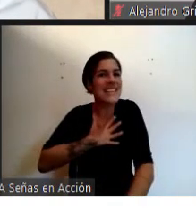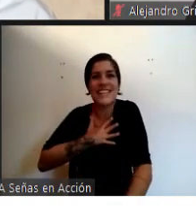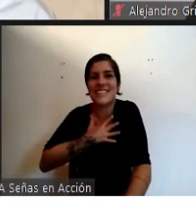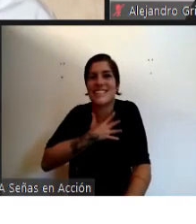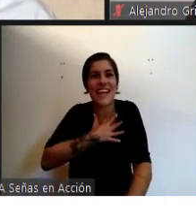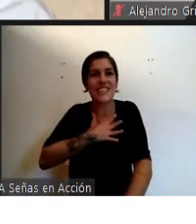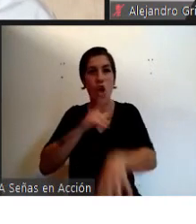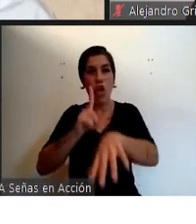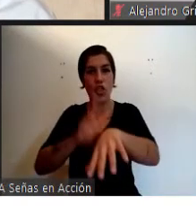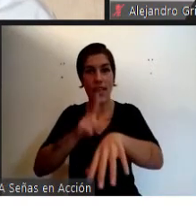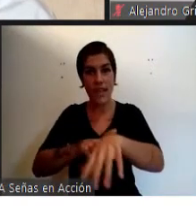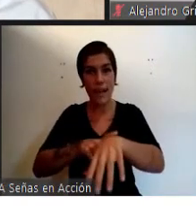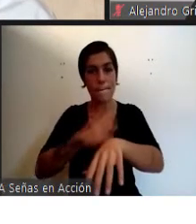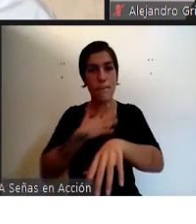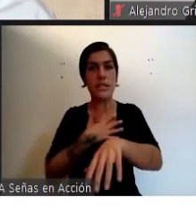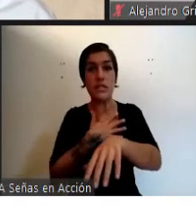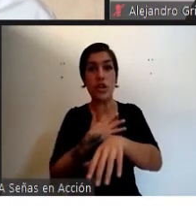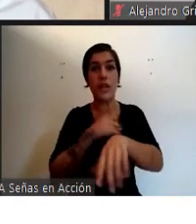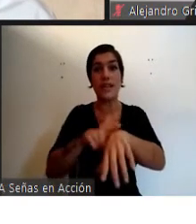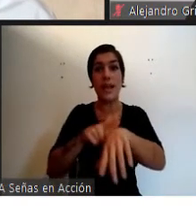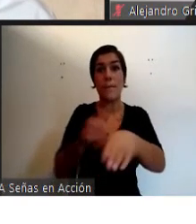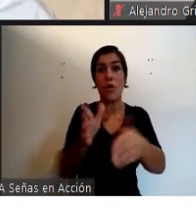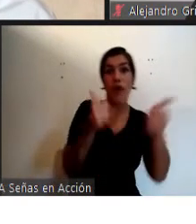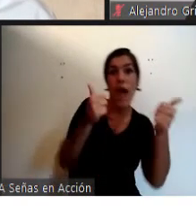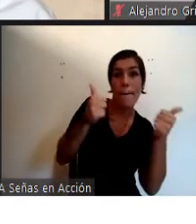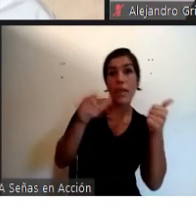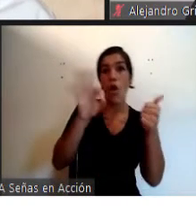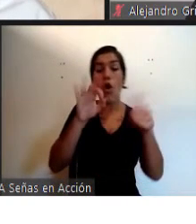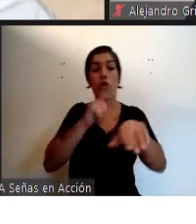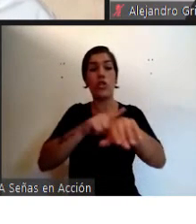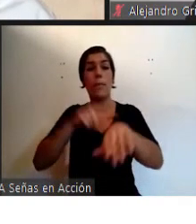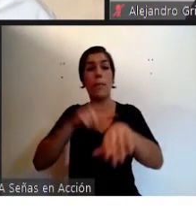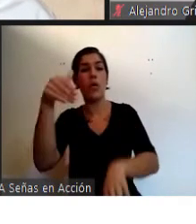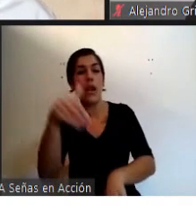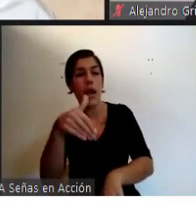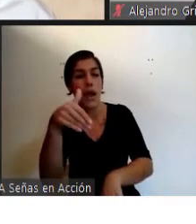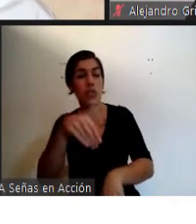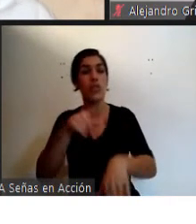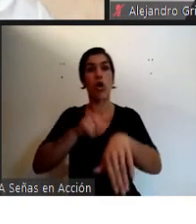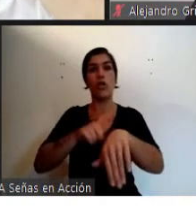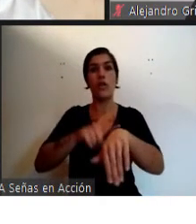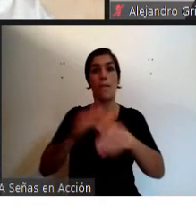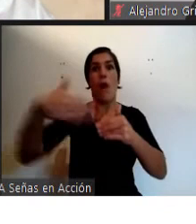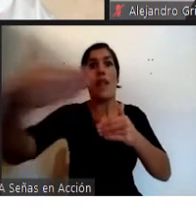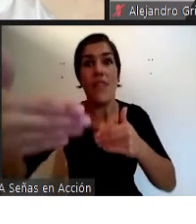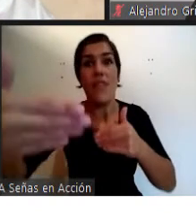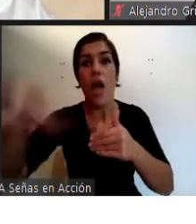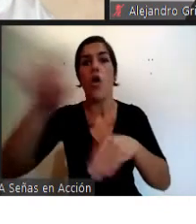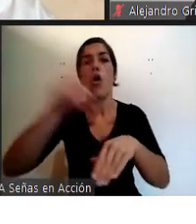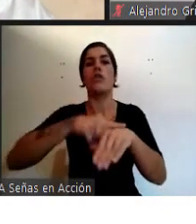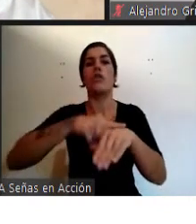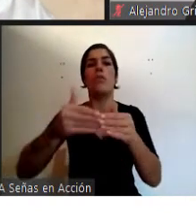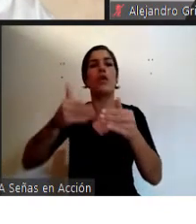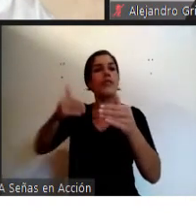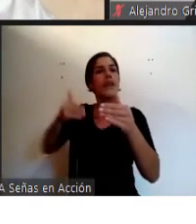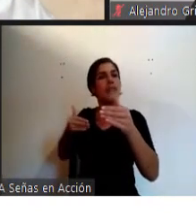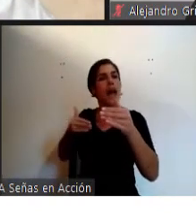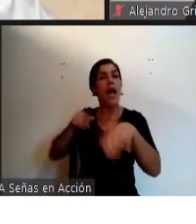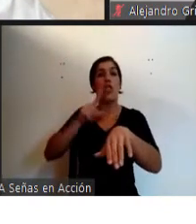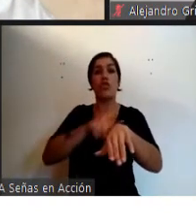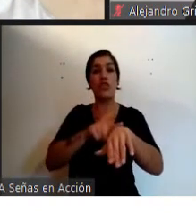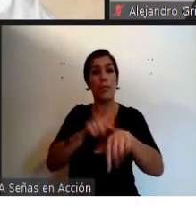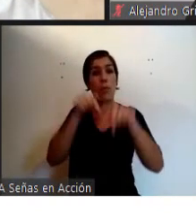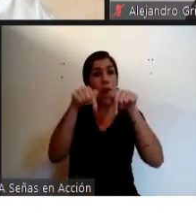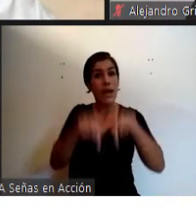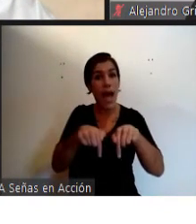manner. And here we had these positions, whether to make it forward or go back in